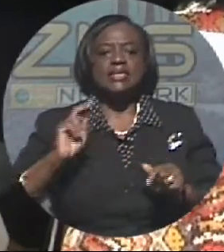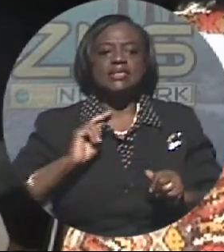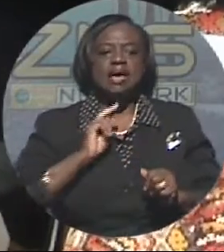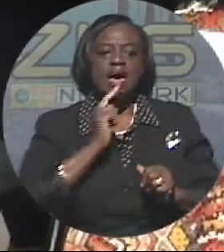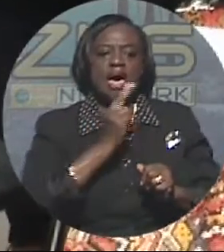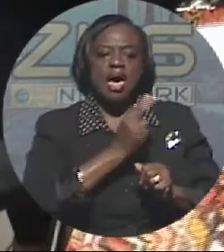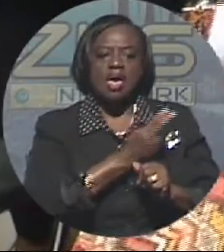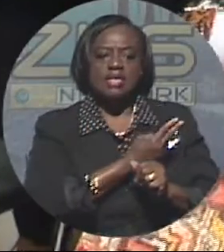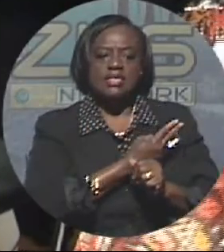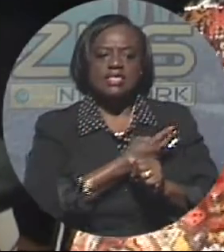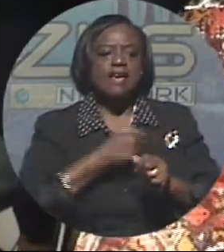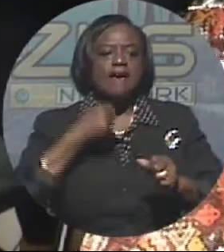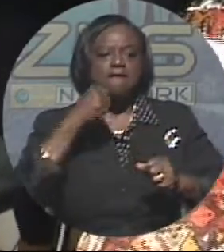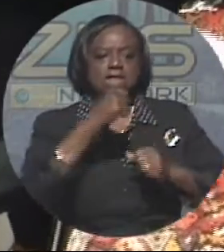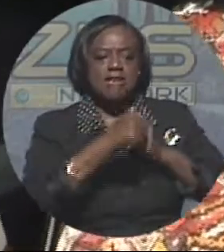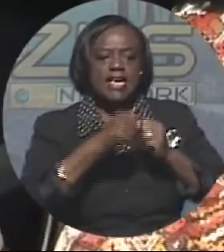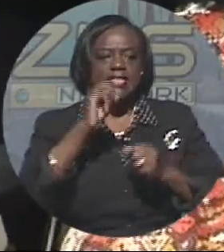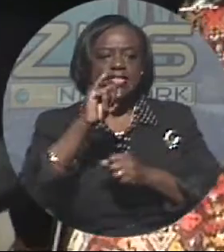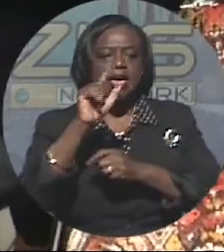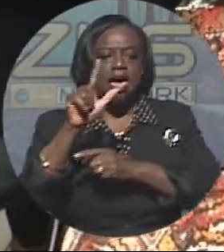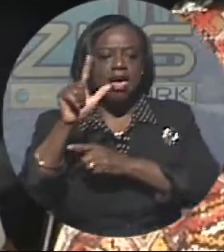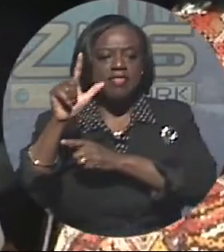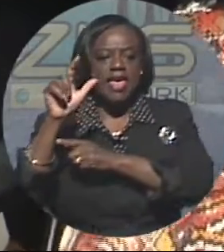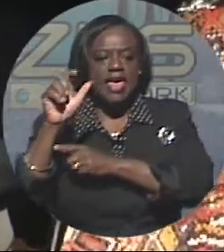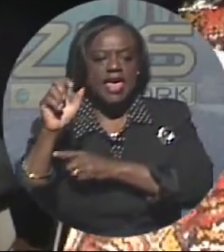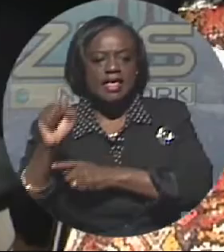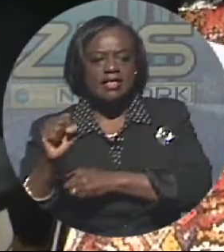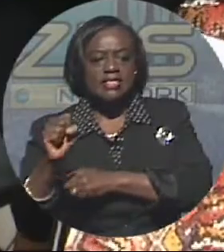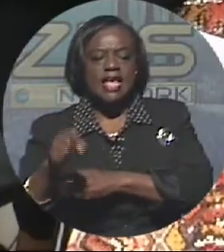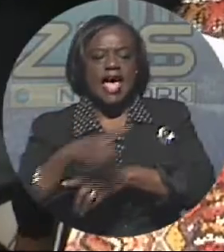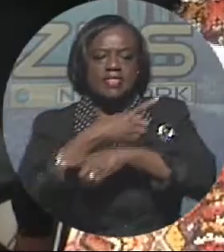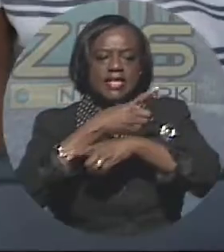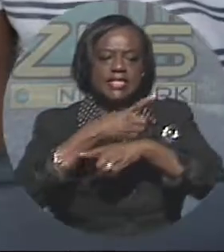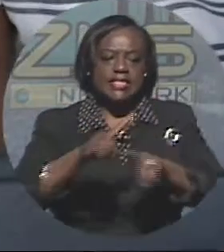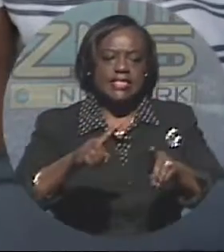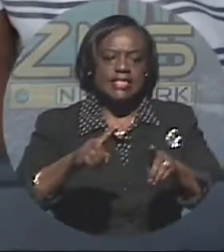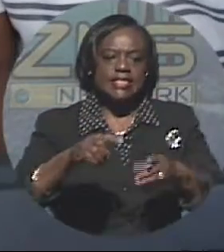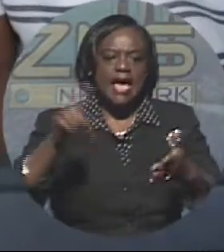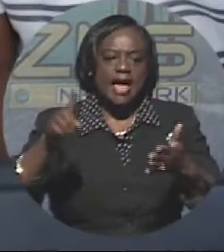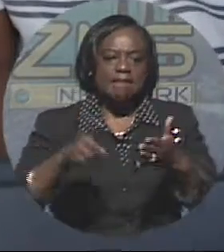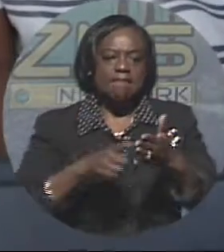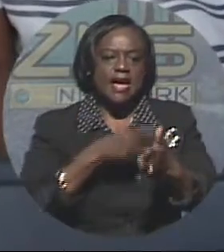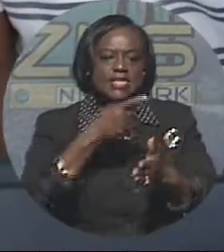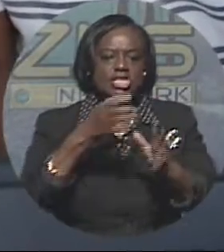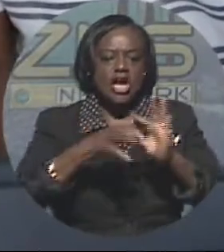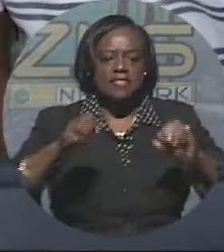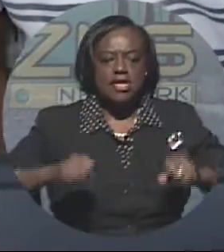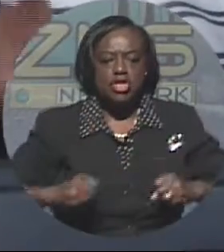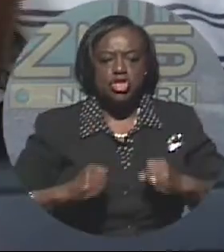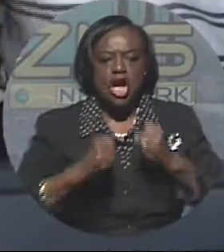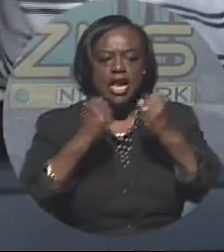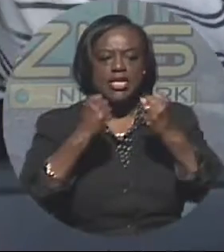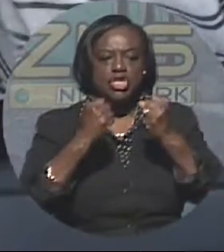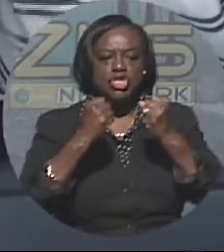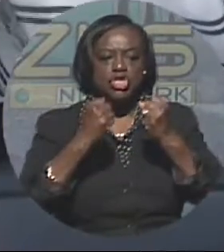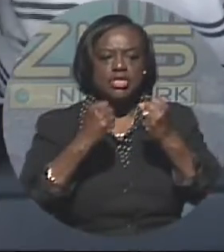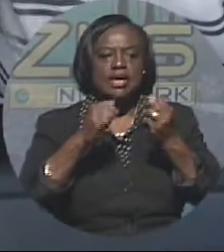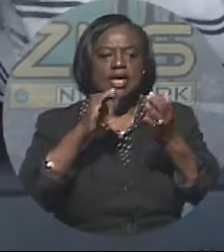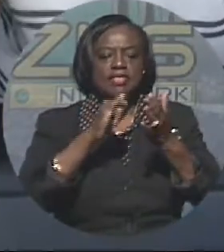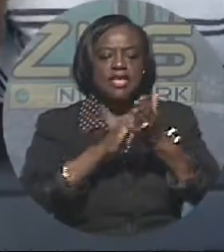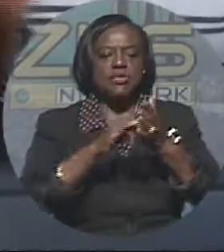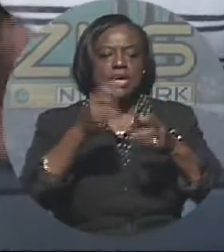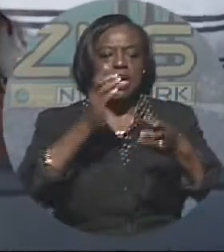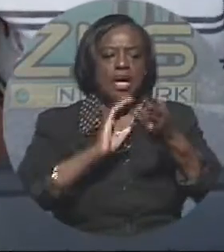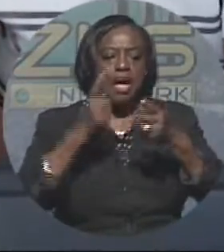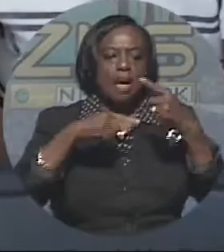assault the ills, the disadvantages as we come across them, the challenges as we come across them. I've come to